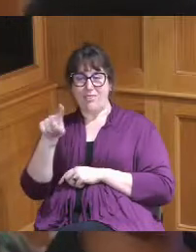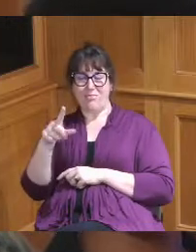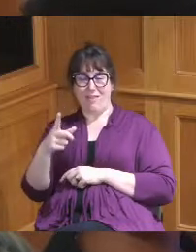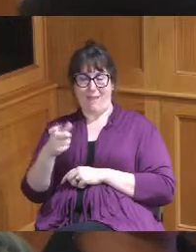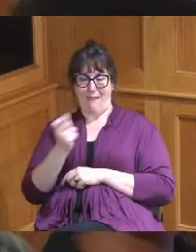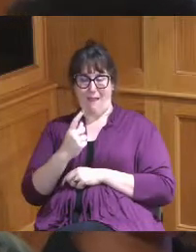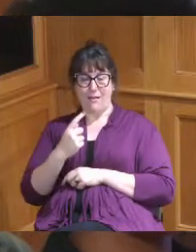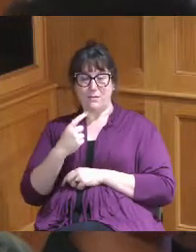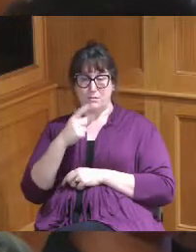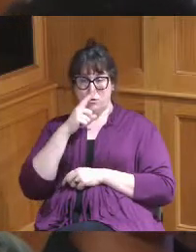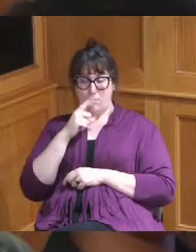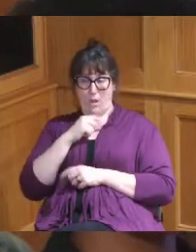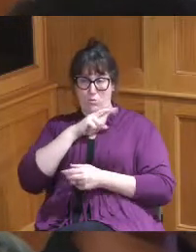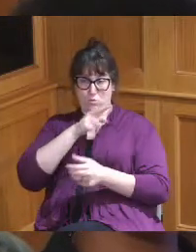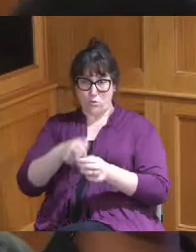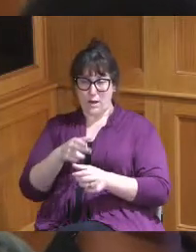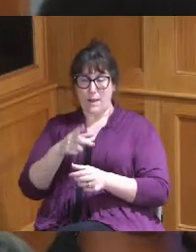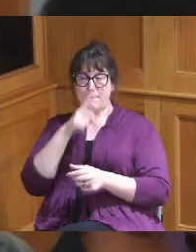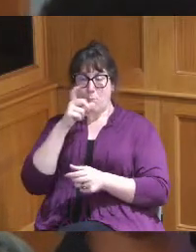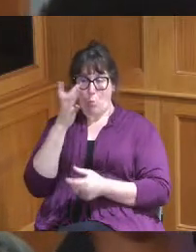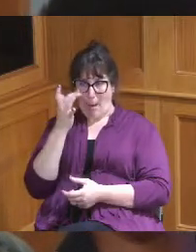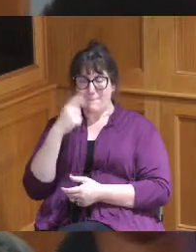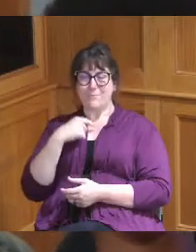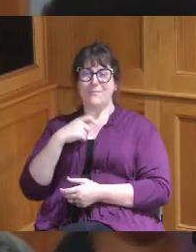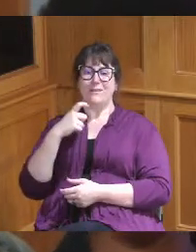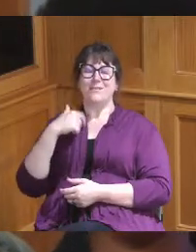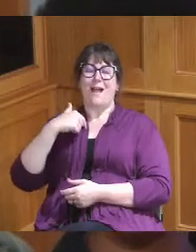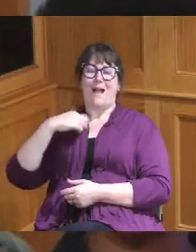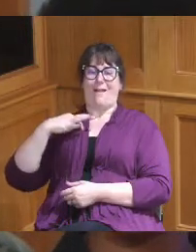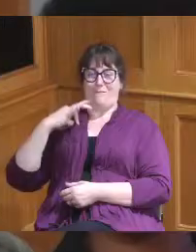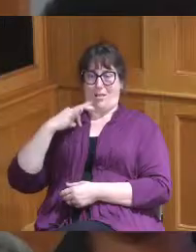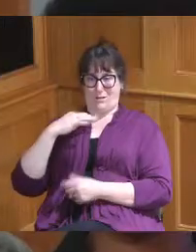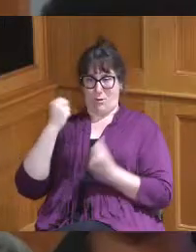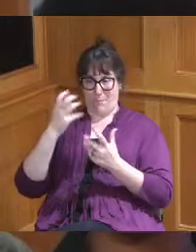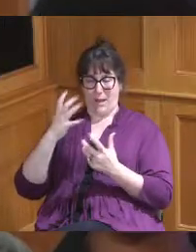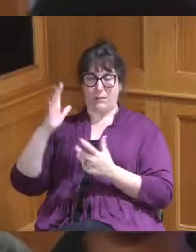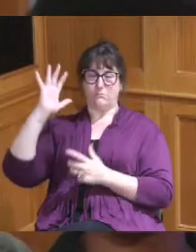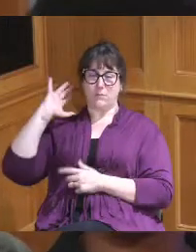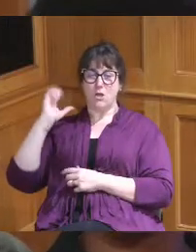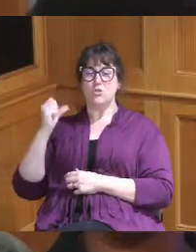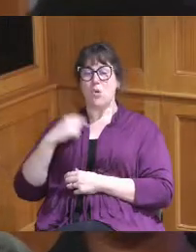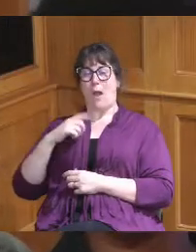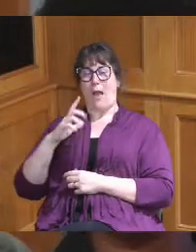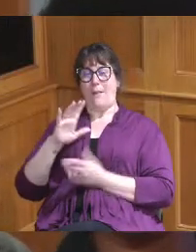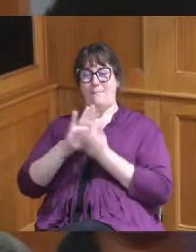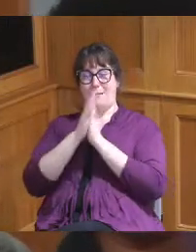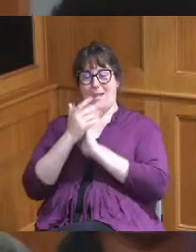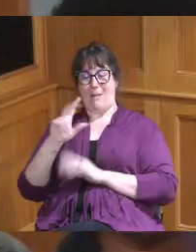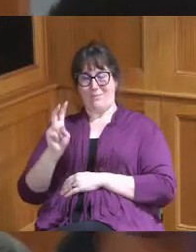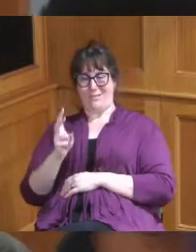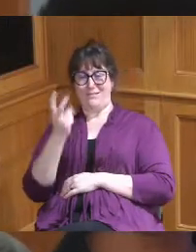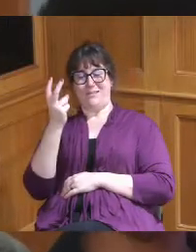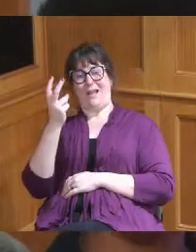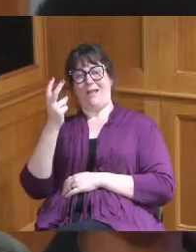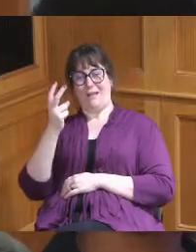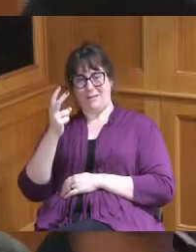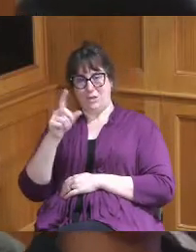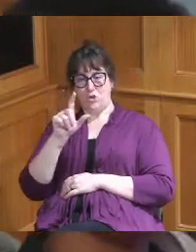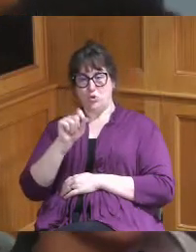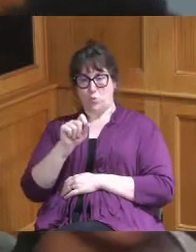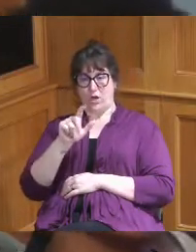since I had done so much previous volunteer work as well. So I became the second advisory board coordinator in